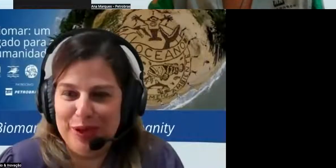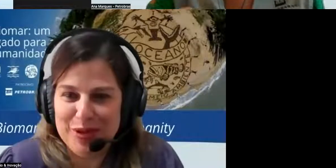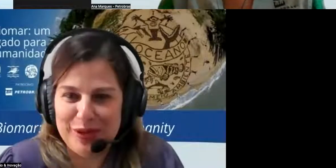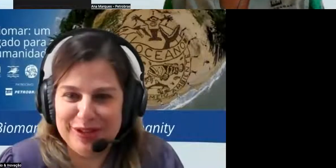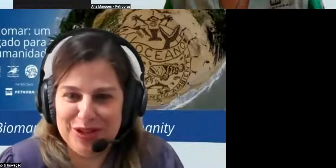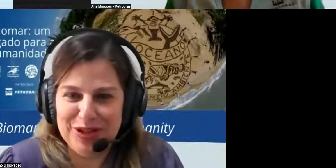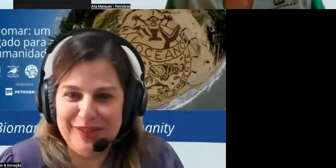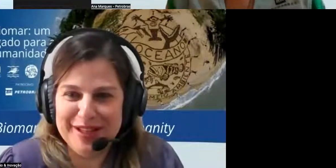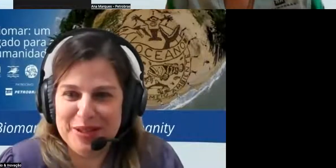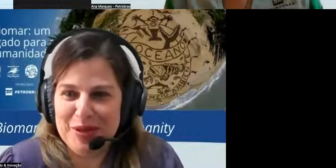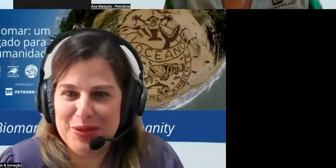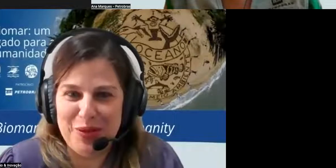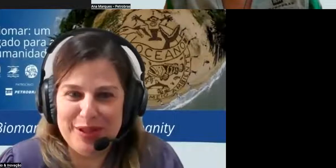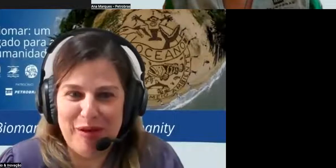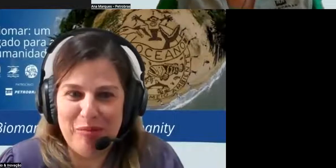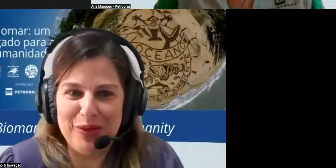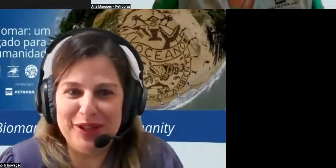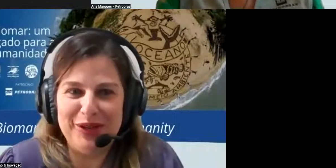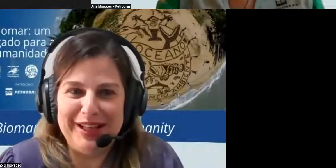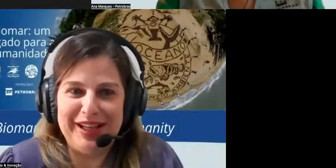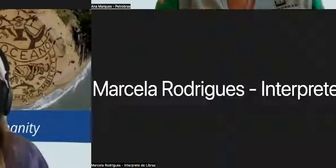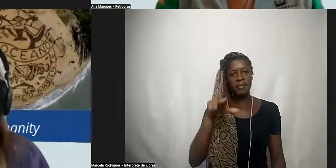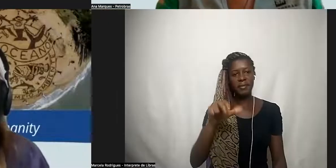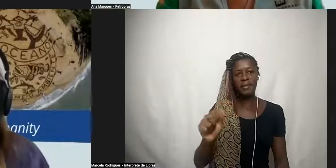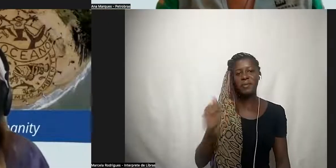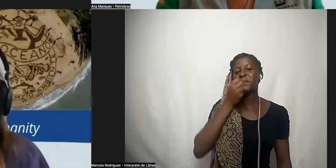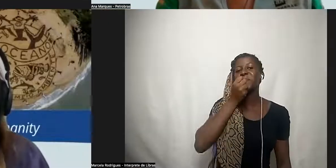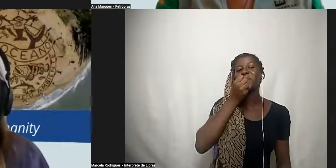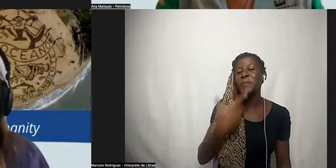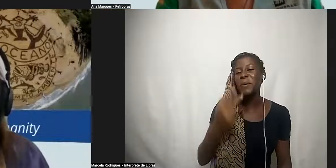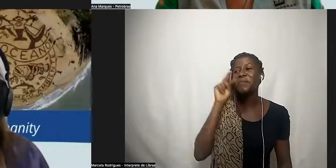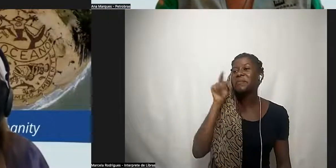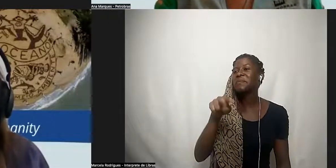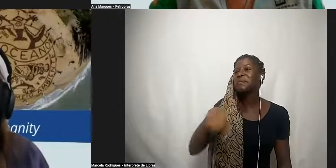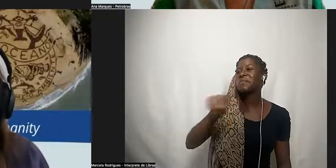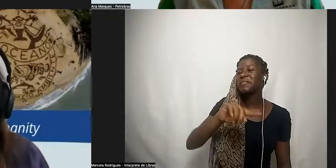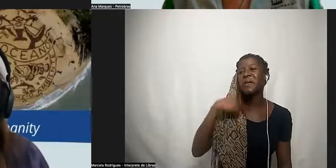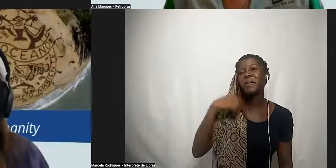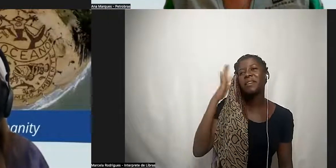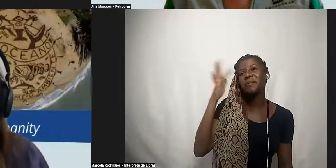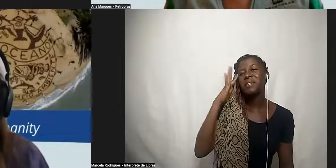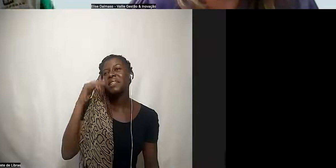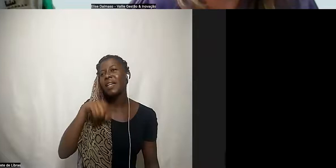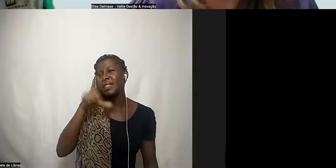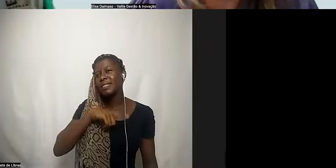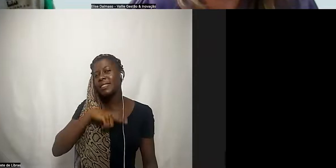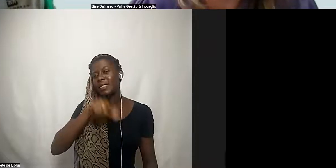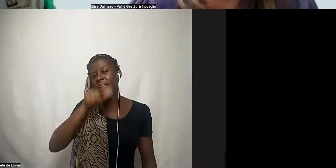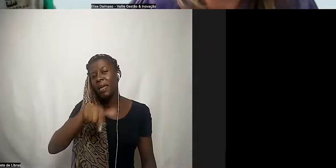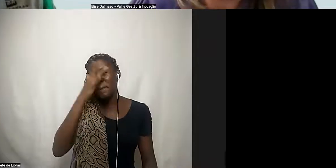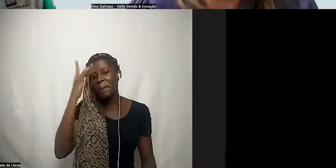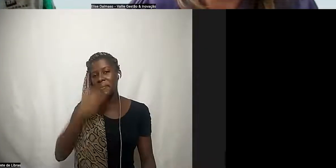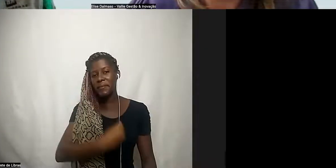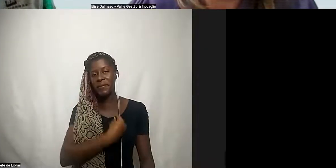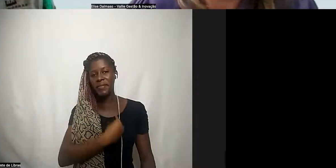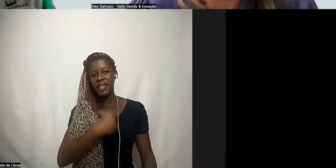Thank you, Ana. It's very exciting to see these people in the pictures. So I